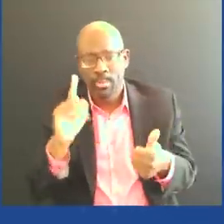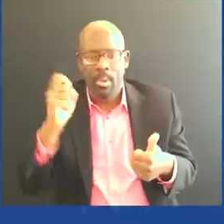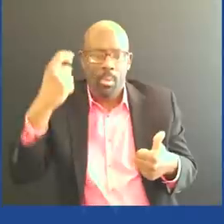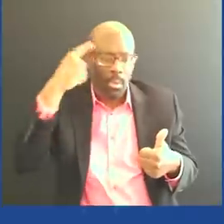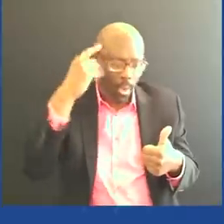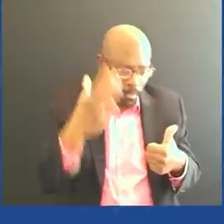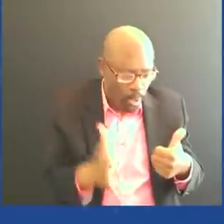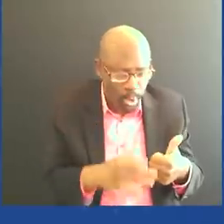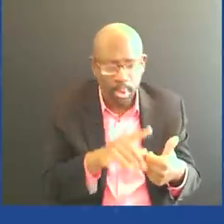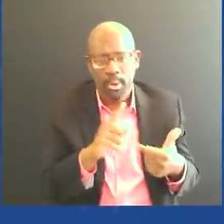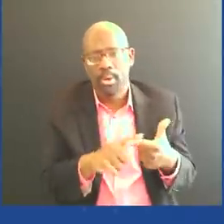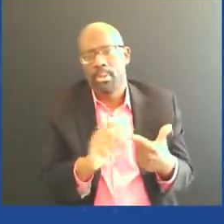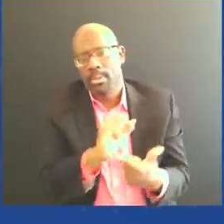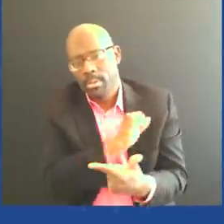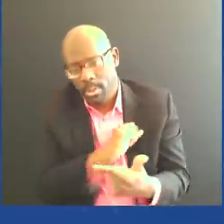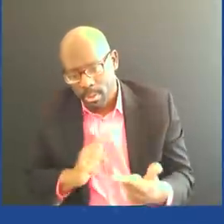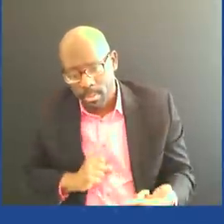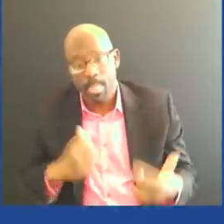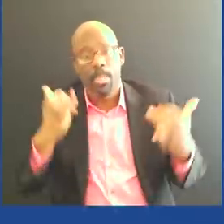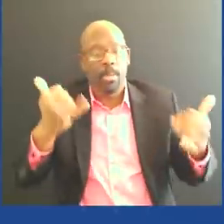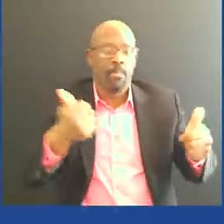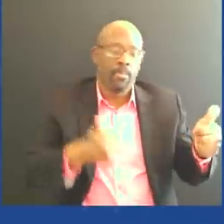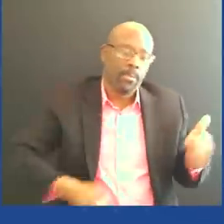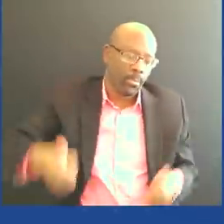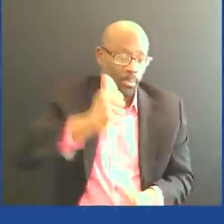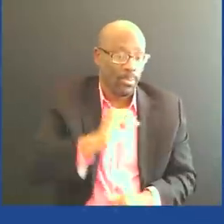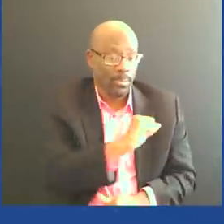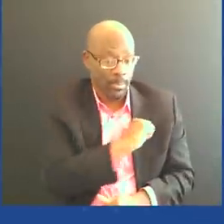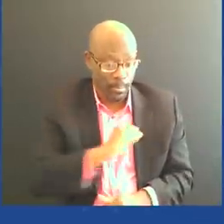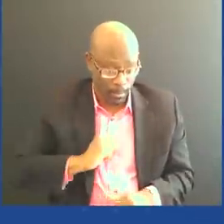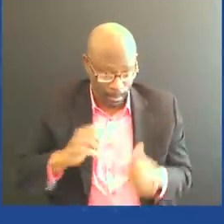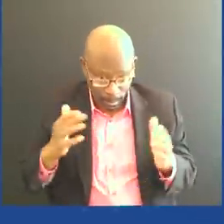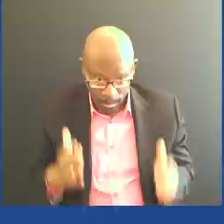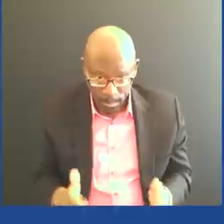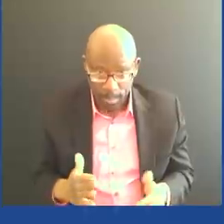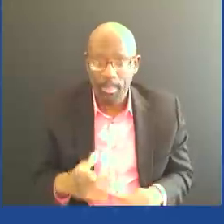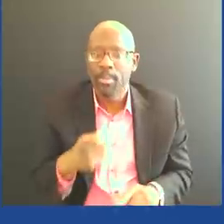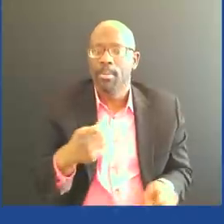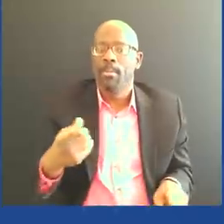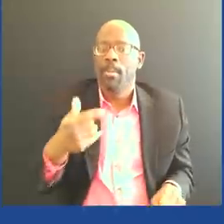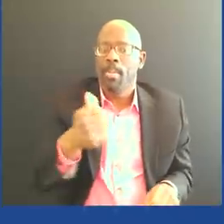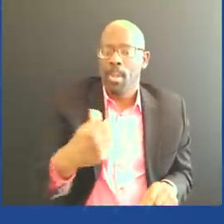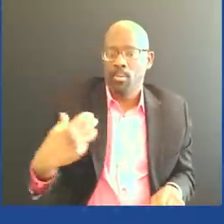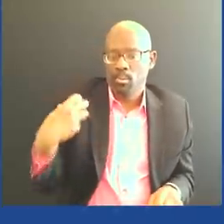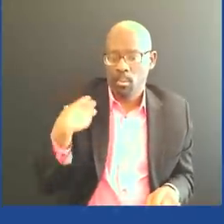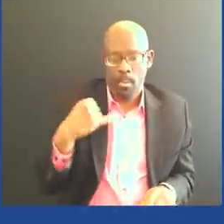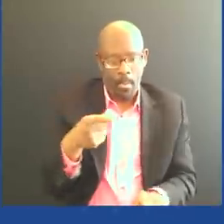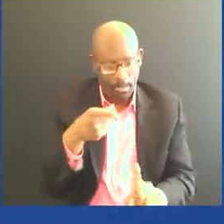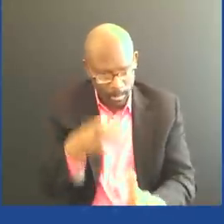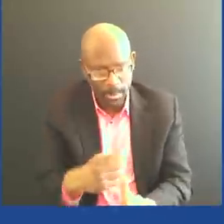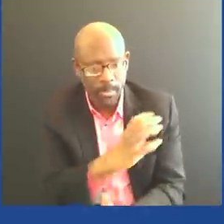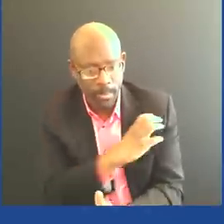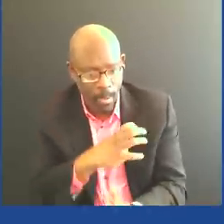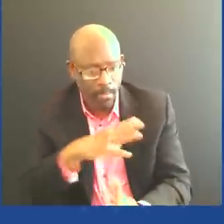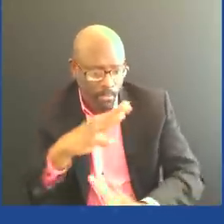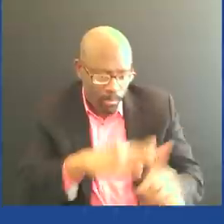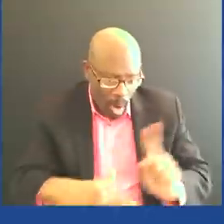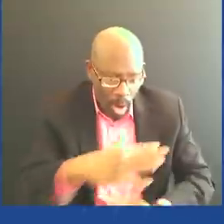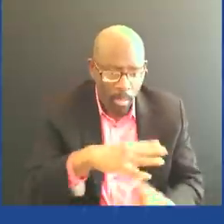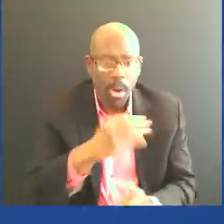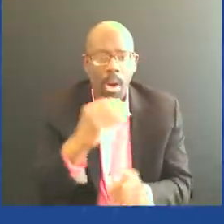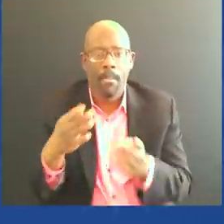He currently chairs the Senate Committee on the Environment and Public Works and co-authored major portions of the landmark infrastructure